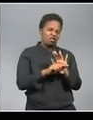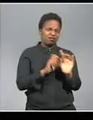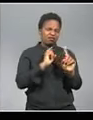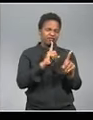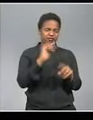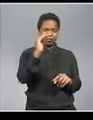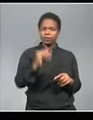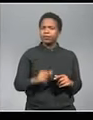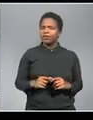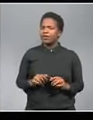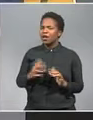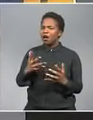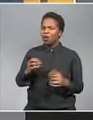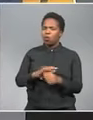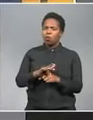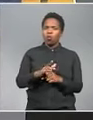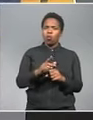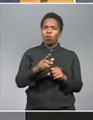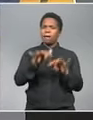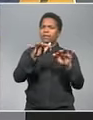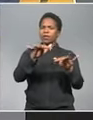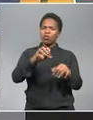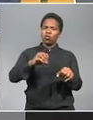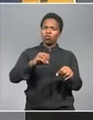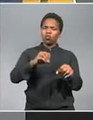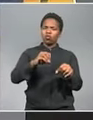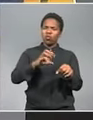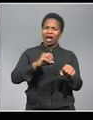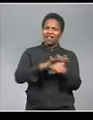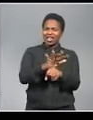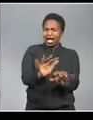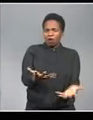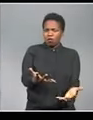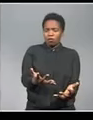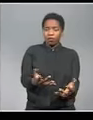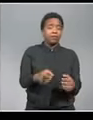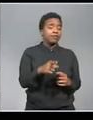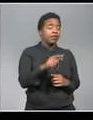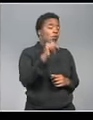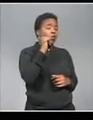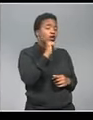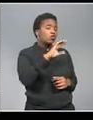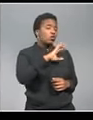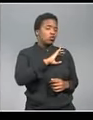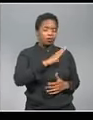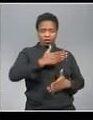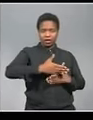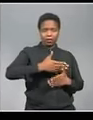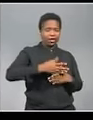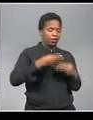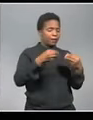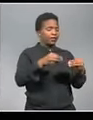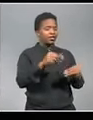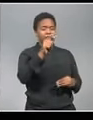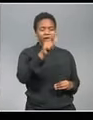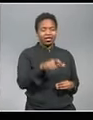markets. How will this affect the ordinary man on the street watching us right now? The man in the street, whether you're a consumer, a worker, a business